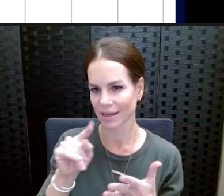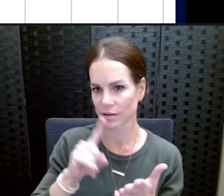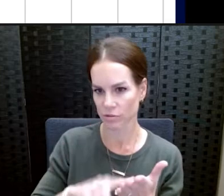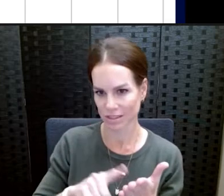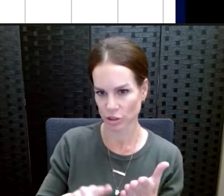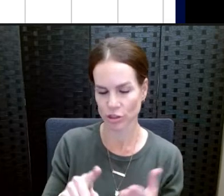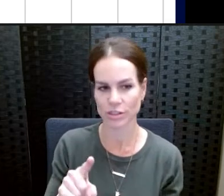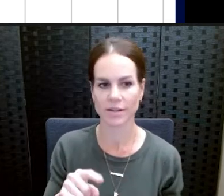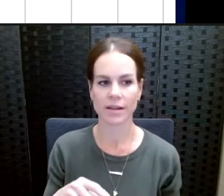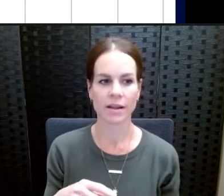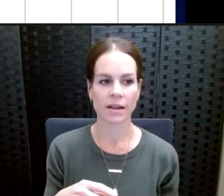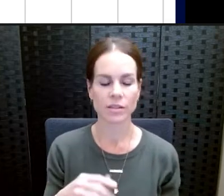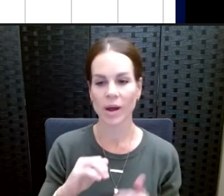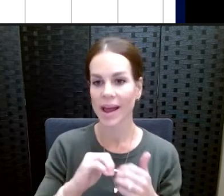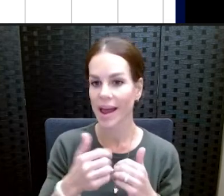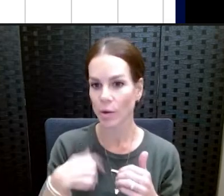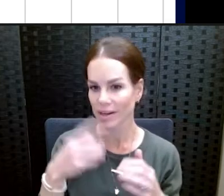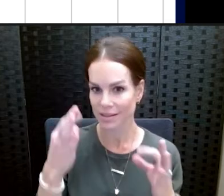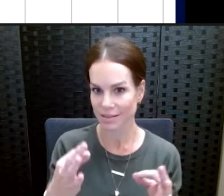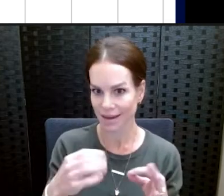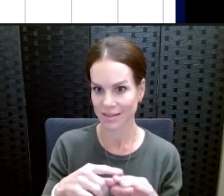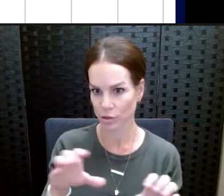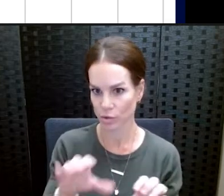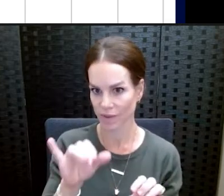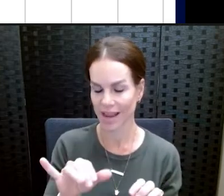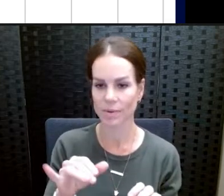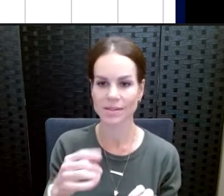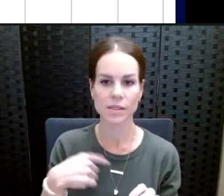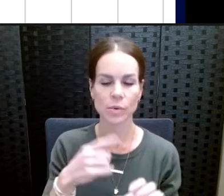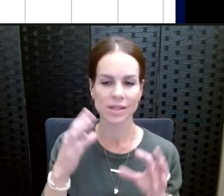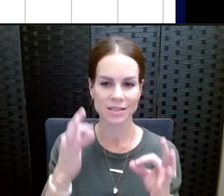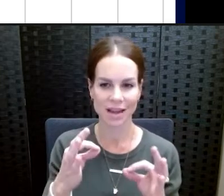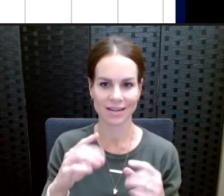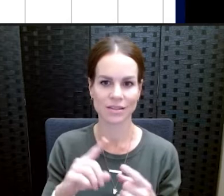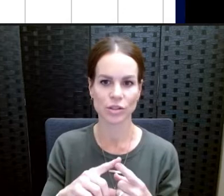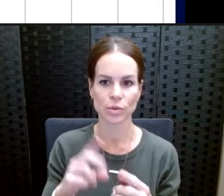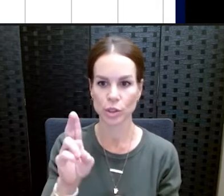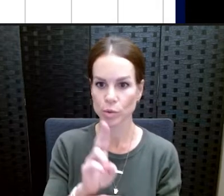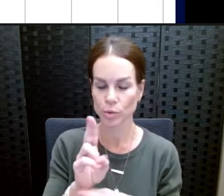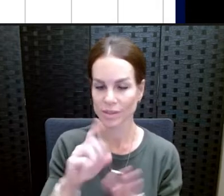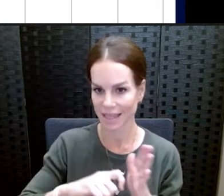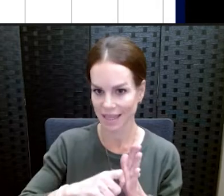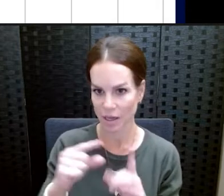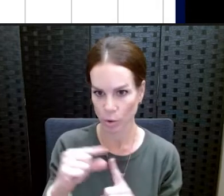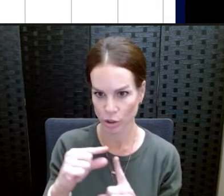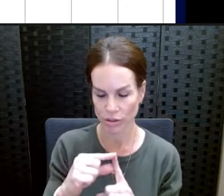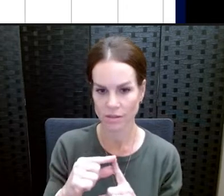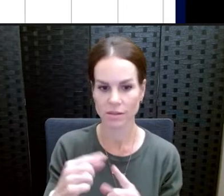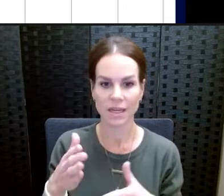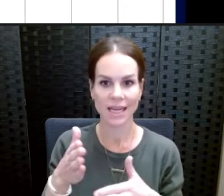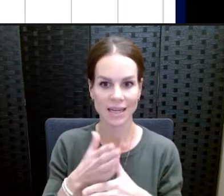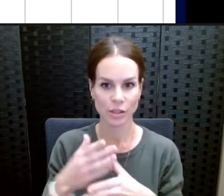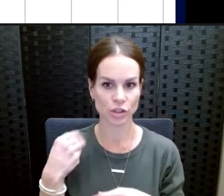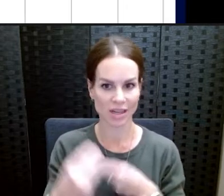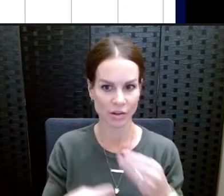and we did a literature review, and we studied some gray literature. And we did that because we decided to